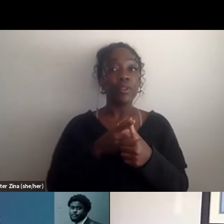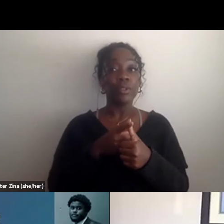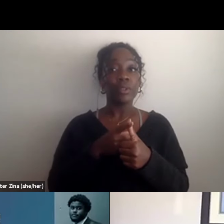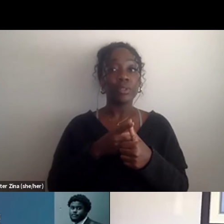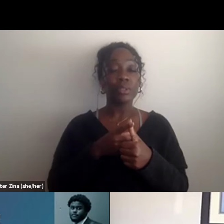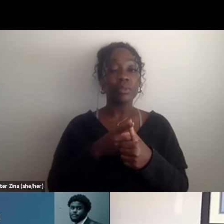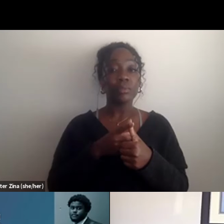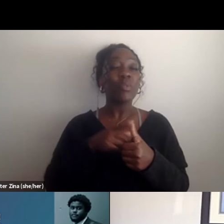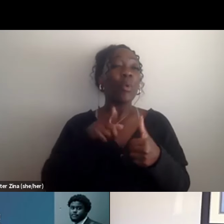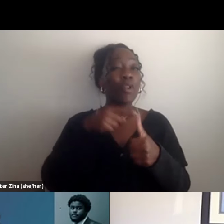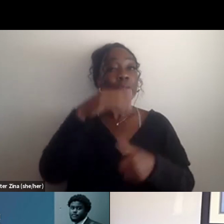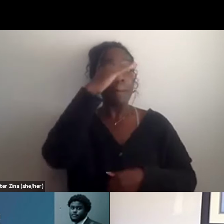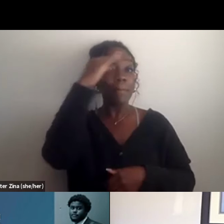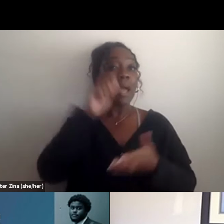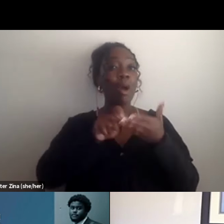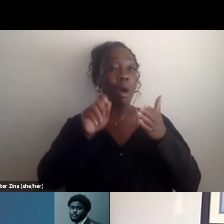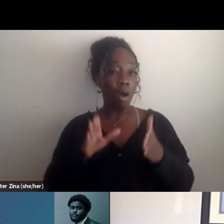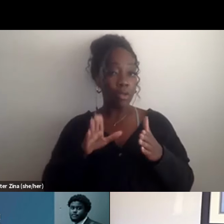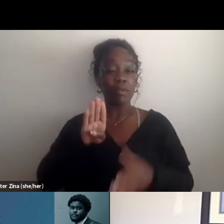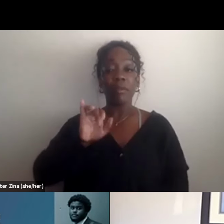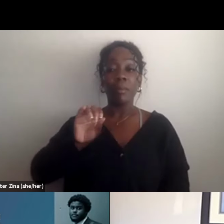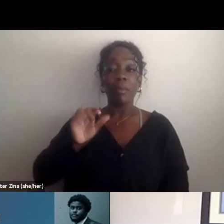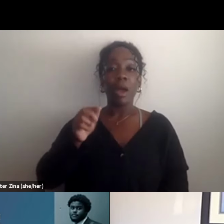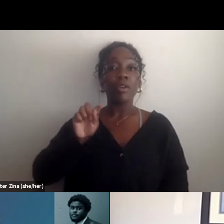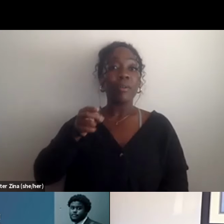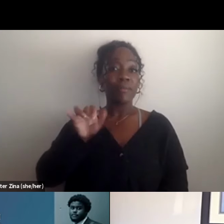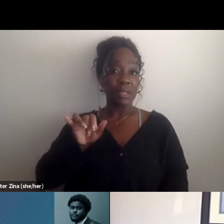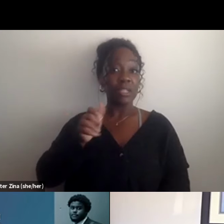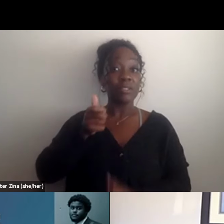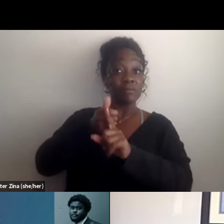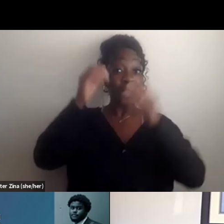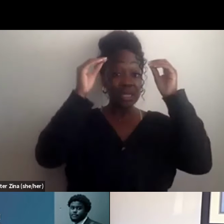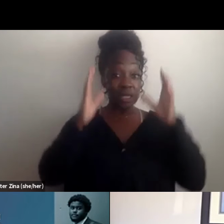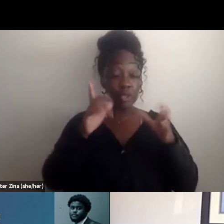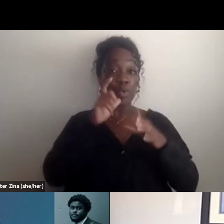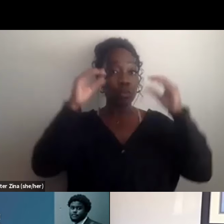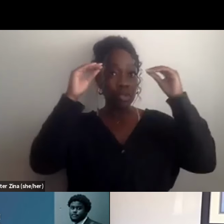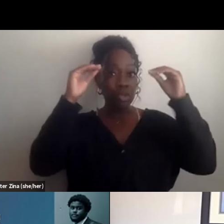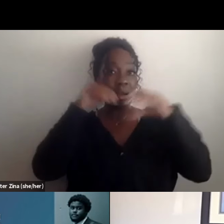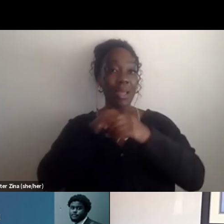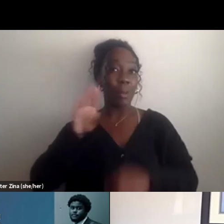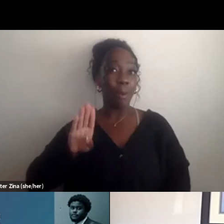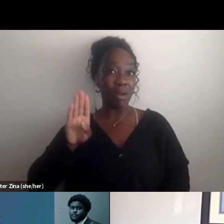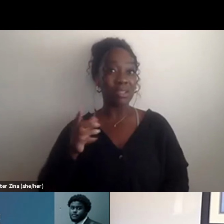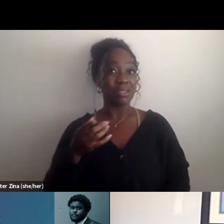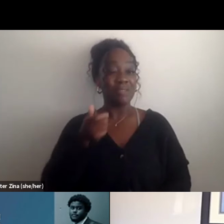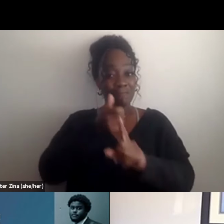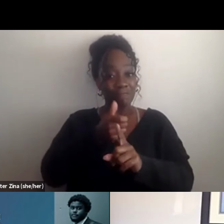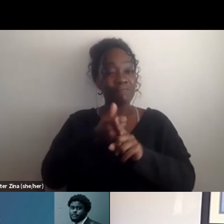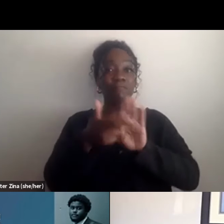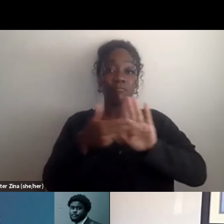author of a biography, right? Was a teacher who taught school in Boston and was an abolitionist, a part of an abolitionist